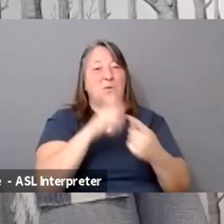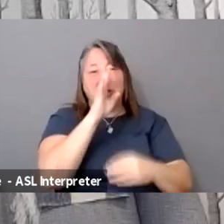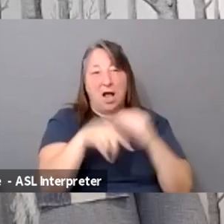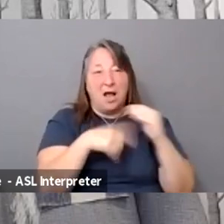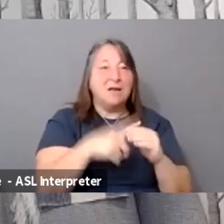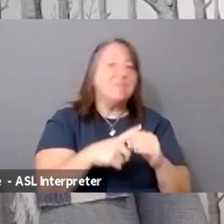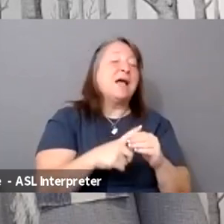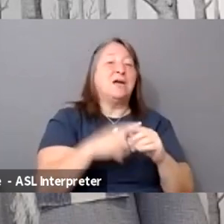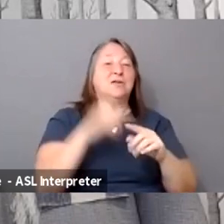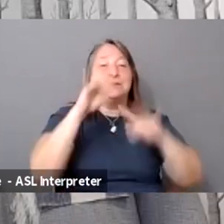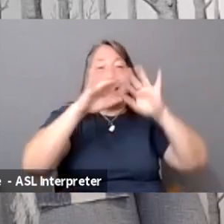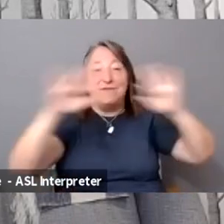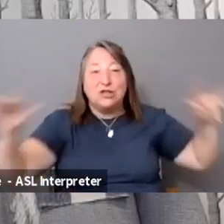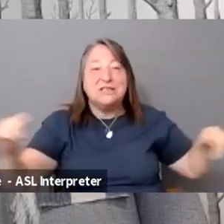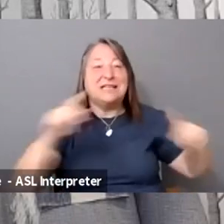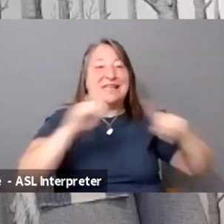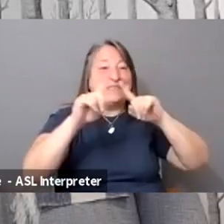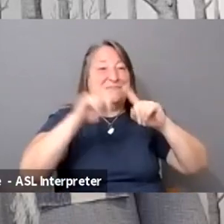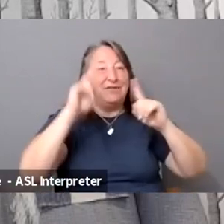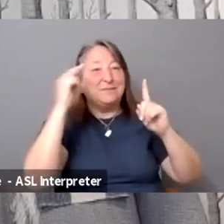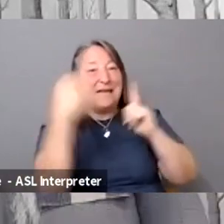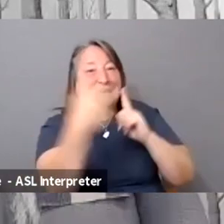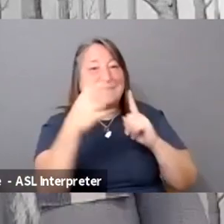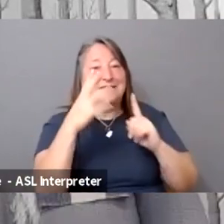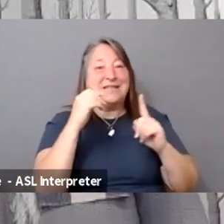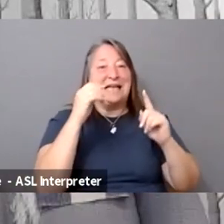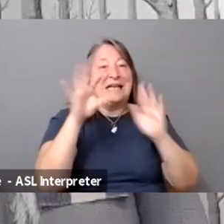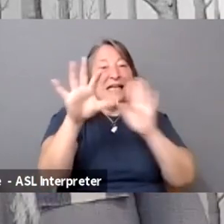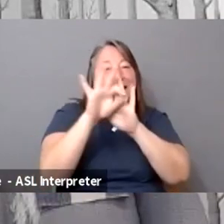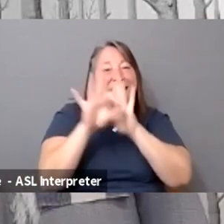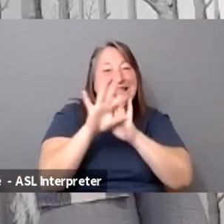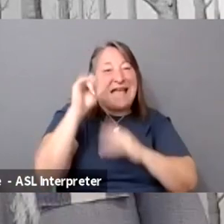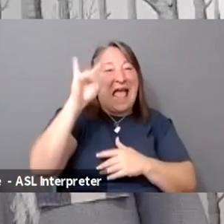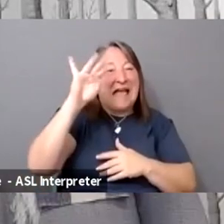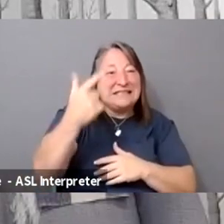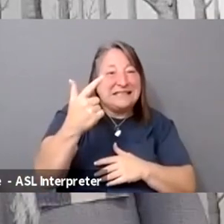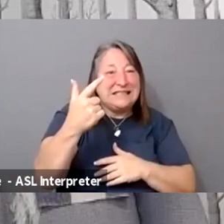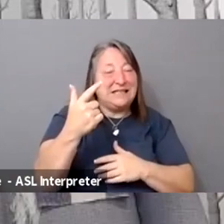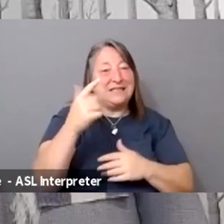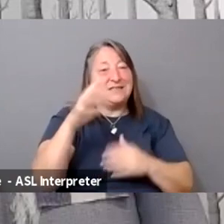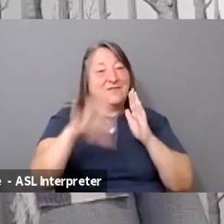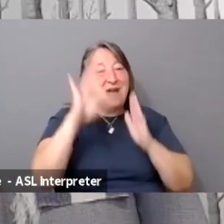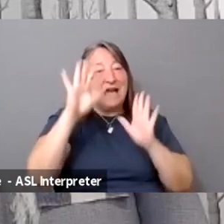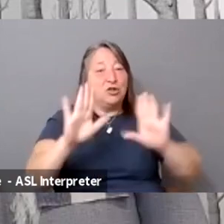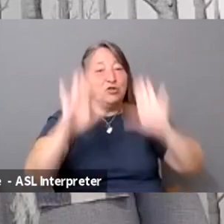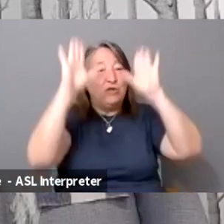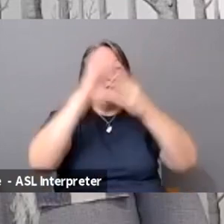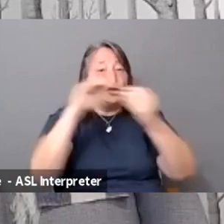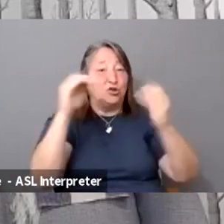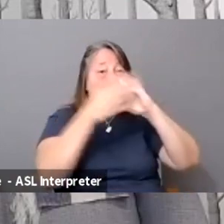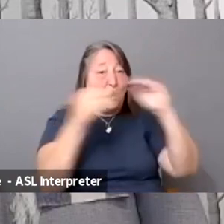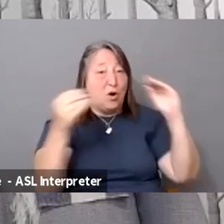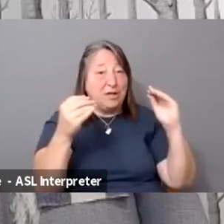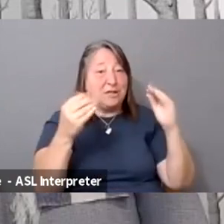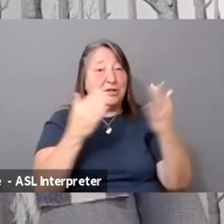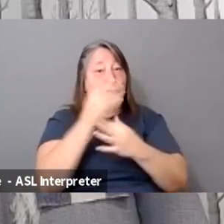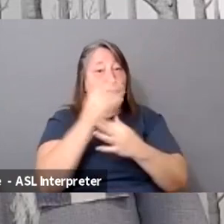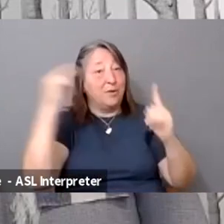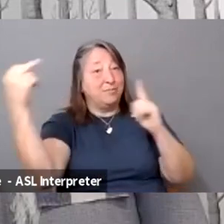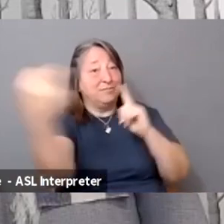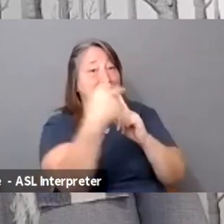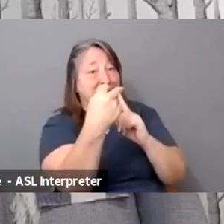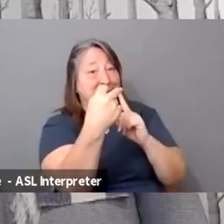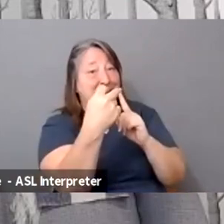different perspectives and casting, I think that's really just finding great stories through the lens of a different,